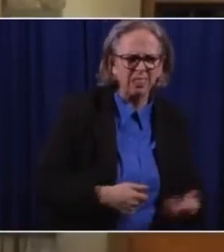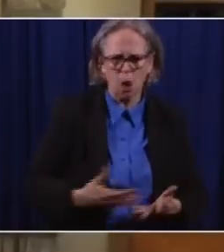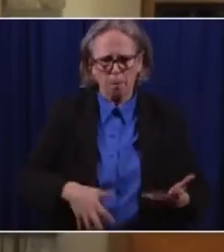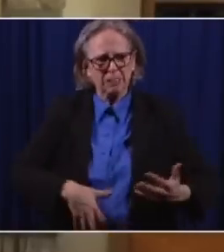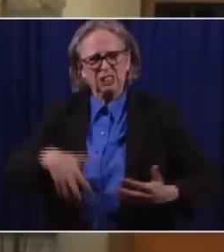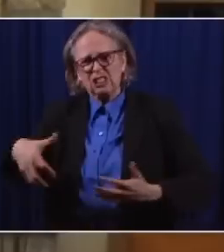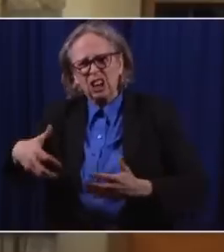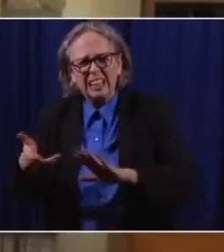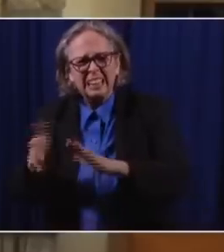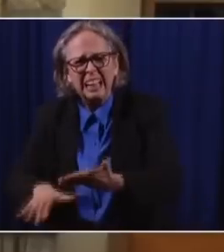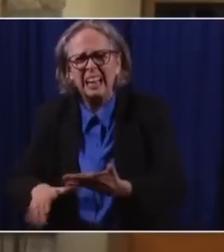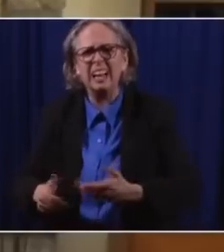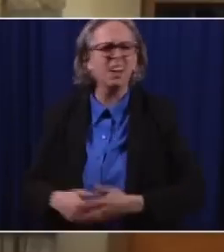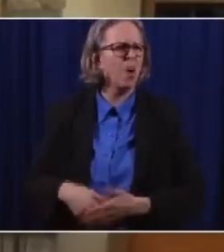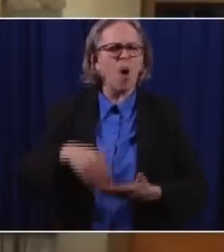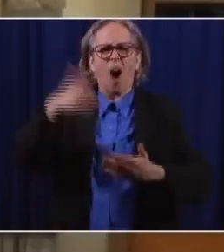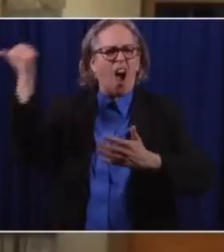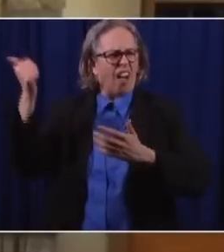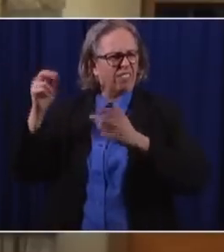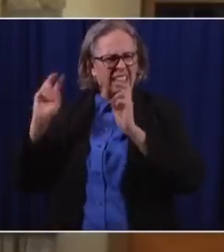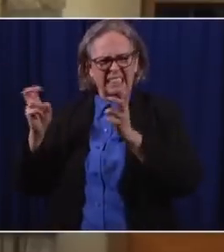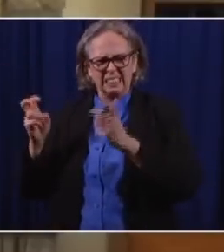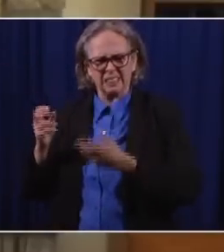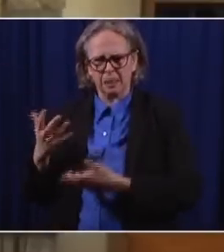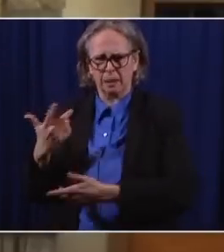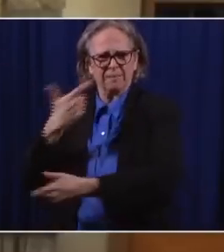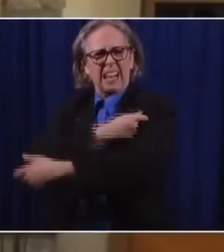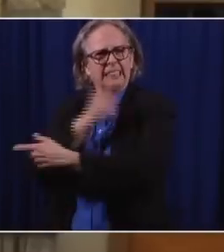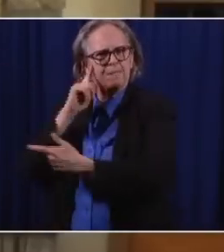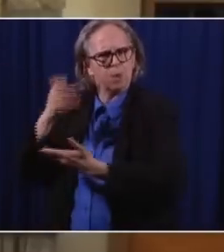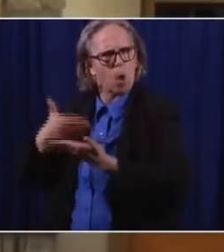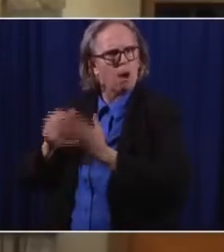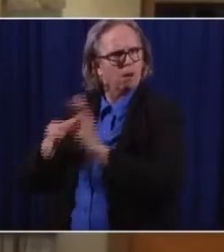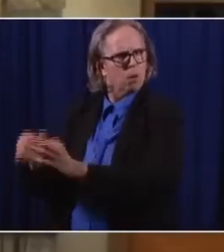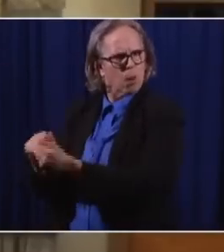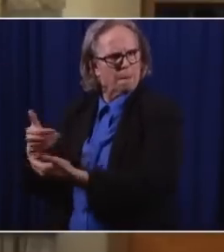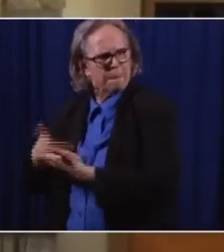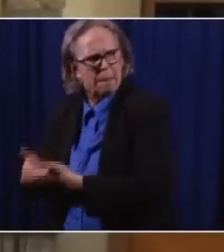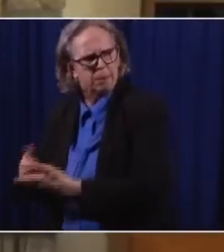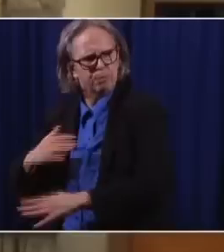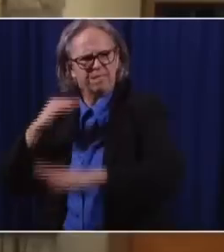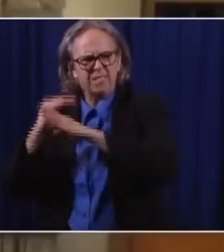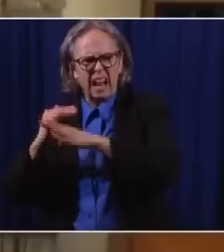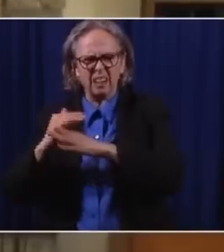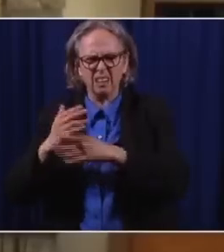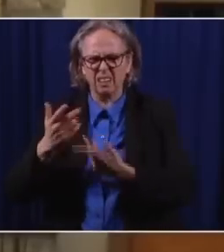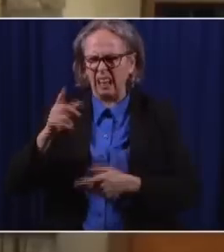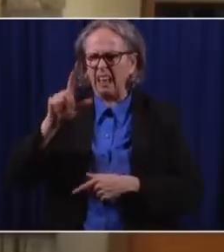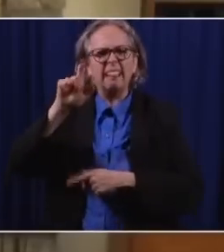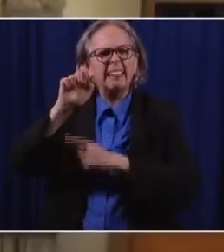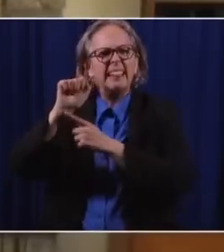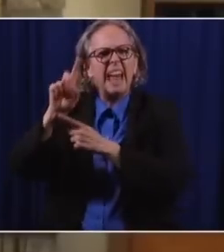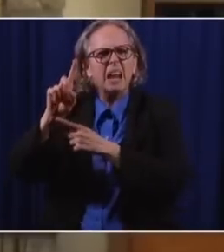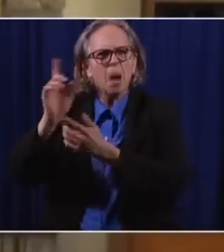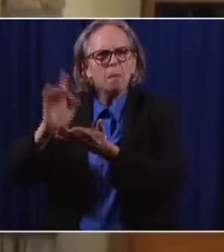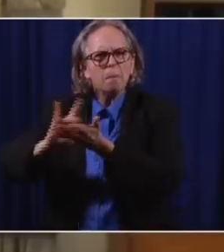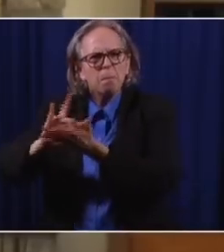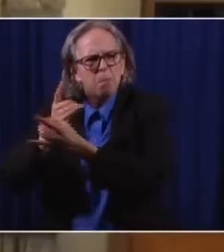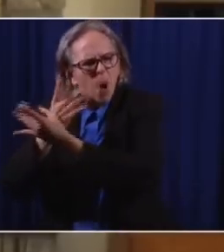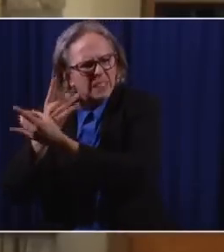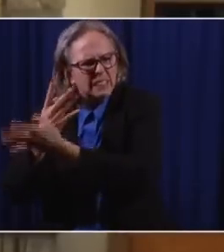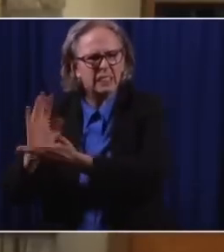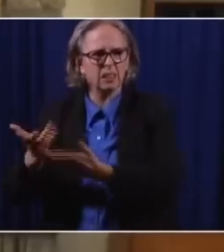vaccines, protecting children from getting sick from lead poisoning, decreasing tobacco use, vaping, or fighting